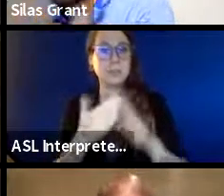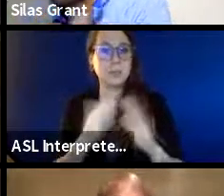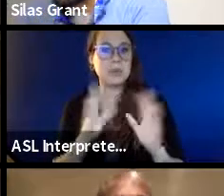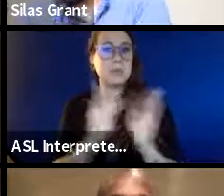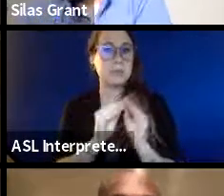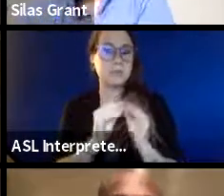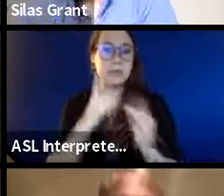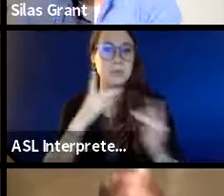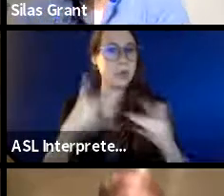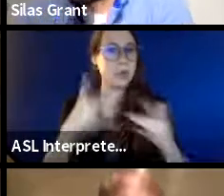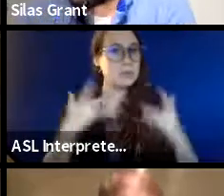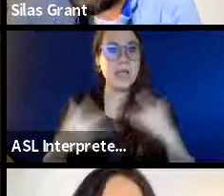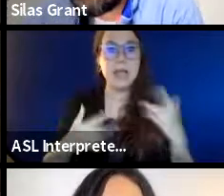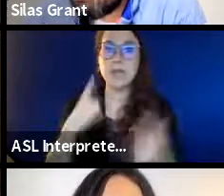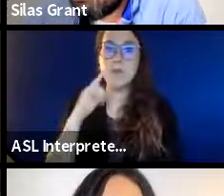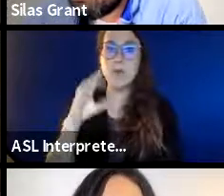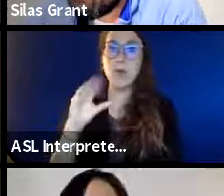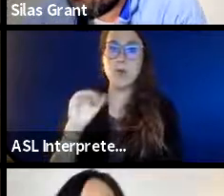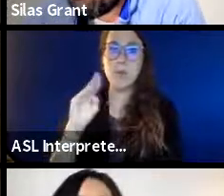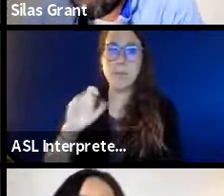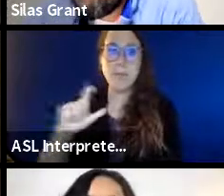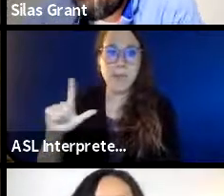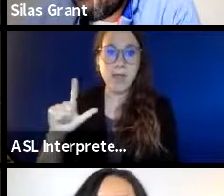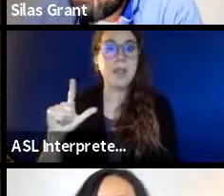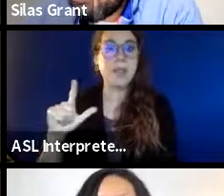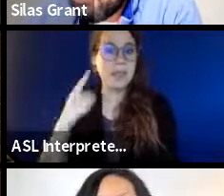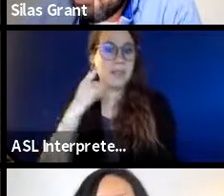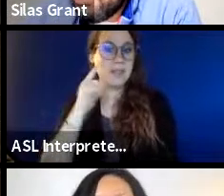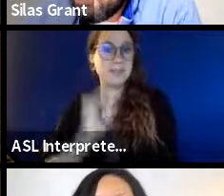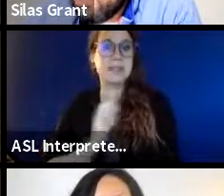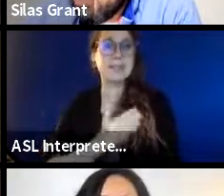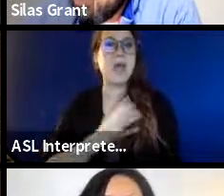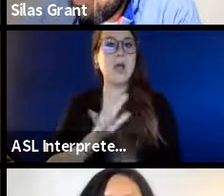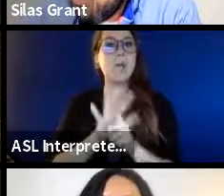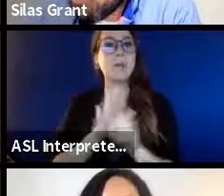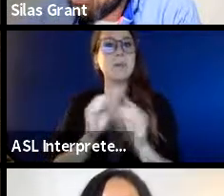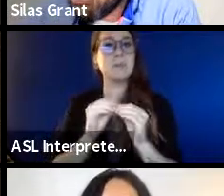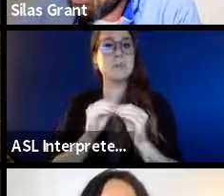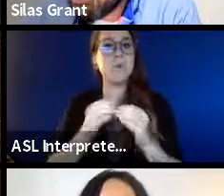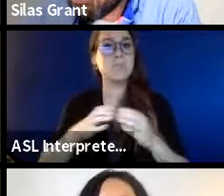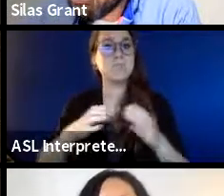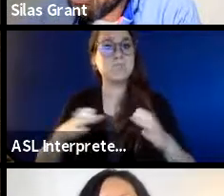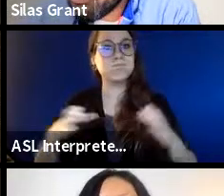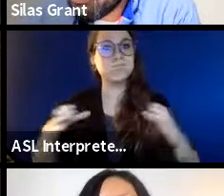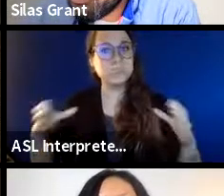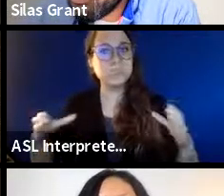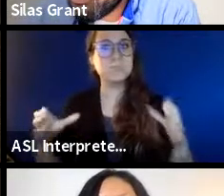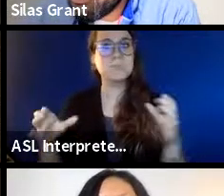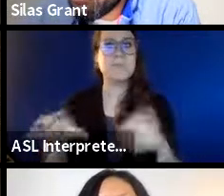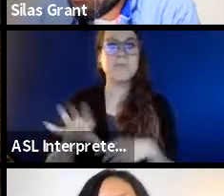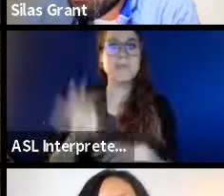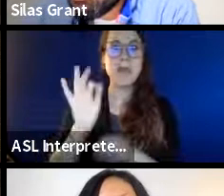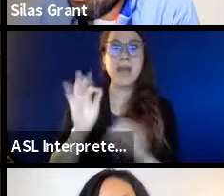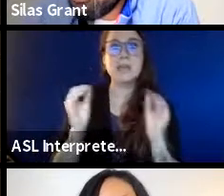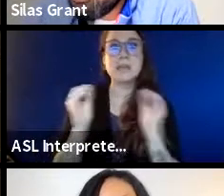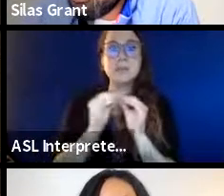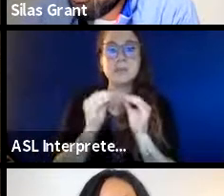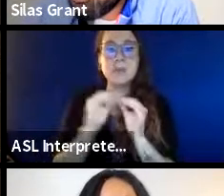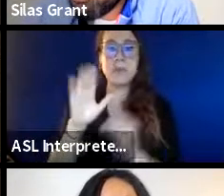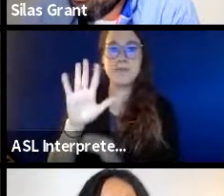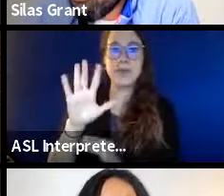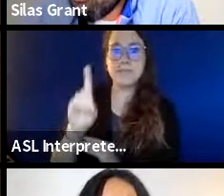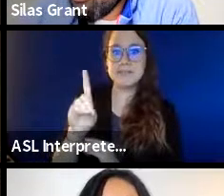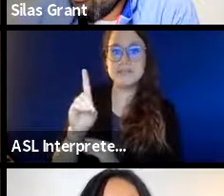opportunities at Crummell School. And I think as our population continues to grow in 5G, and we continue to